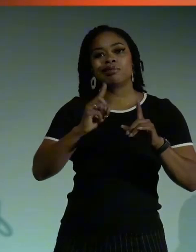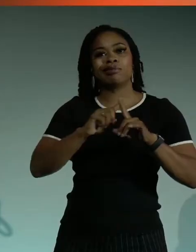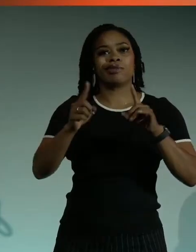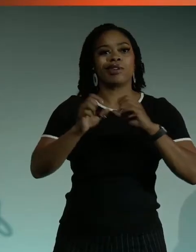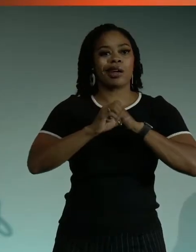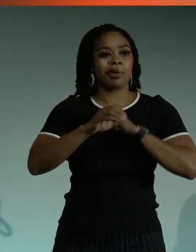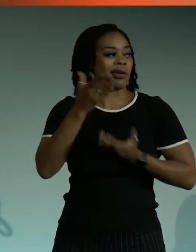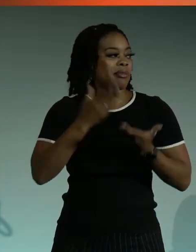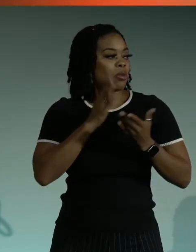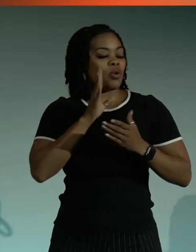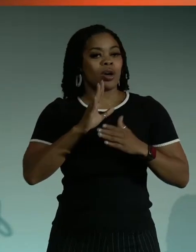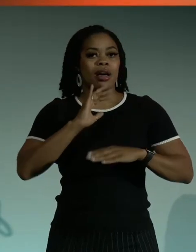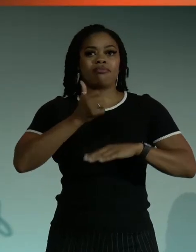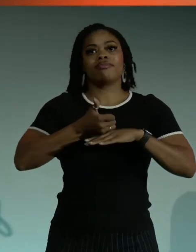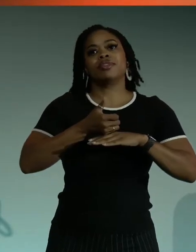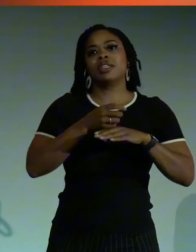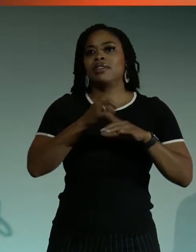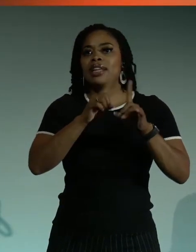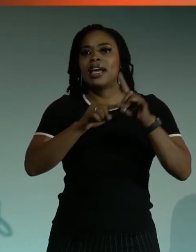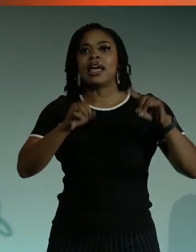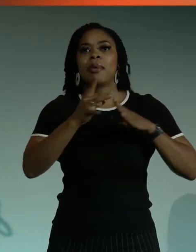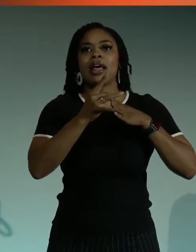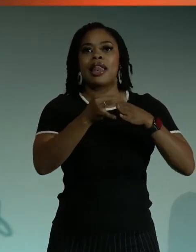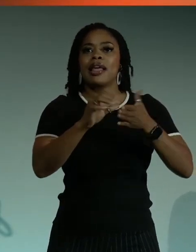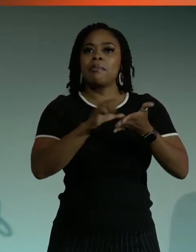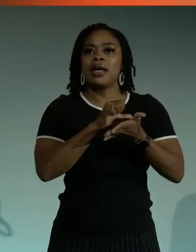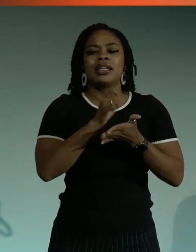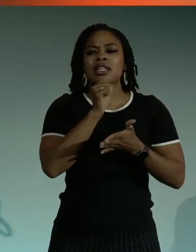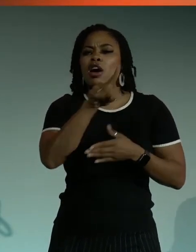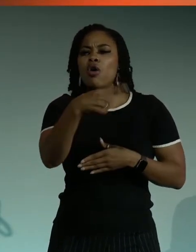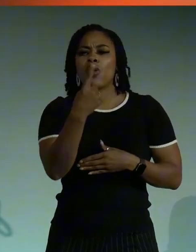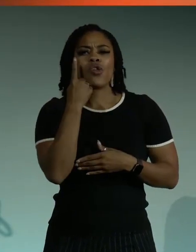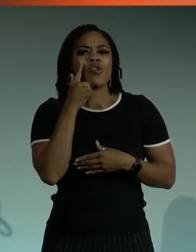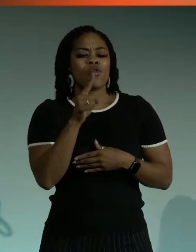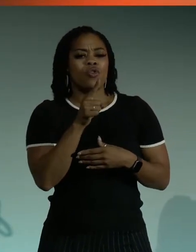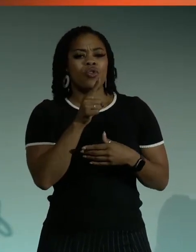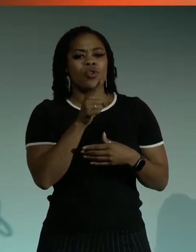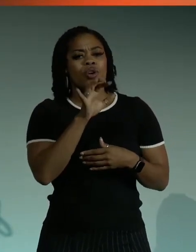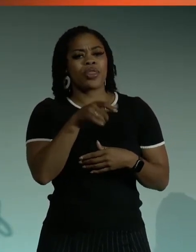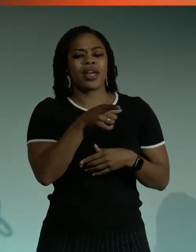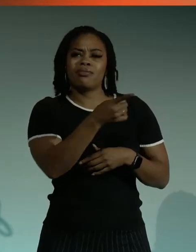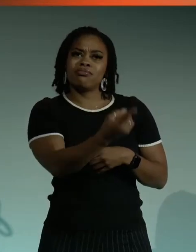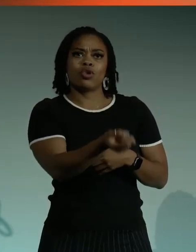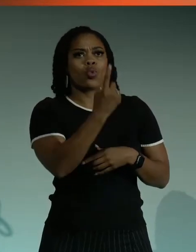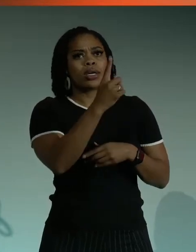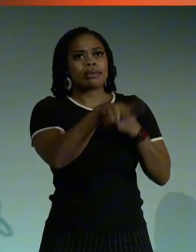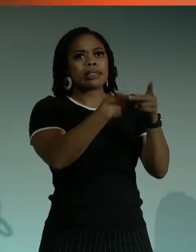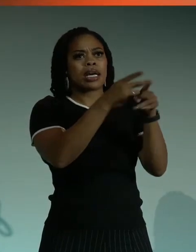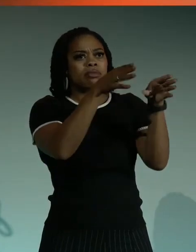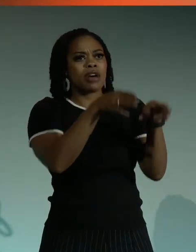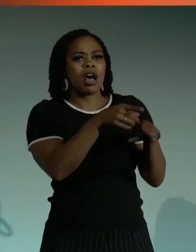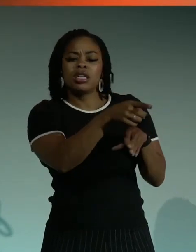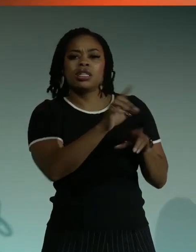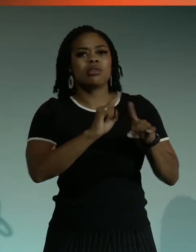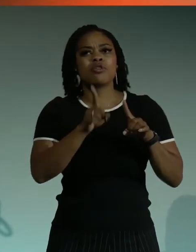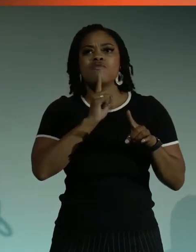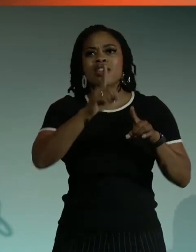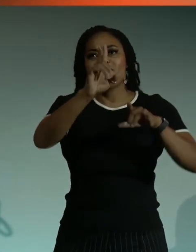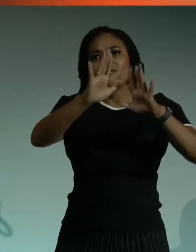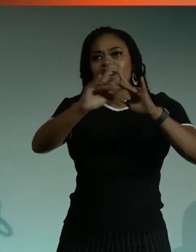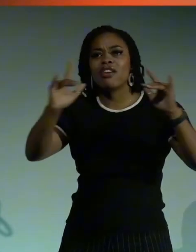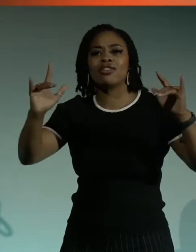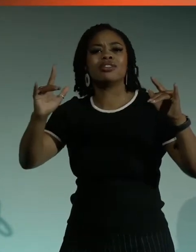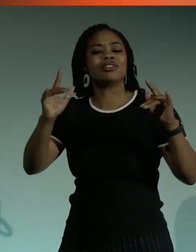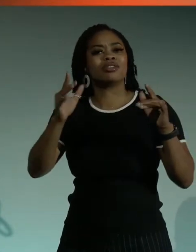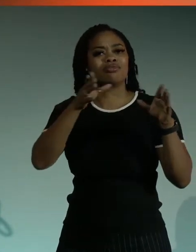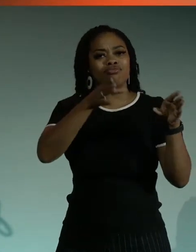create a dynamic landing page that doesn't just speak to the pain point of one audience, but various audiences. And we can